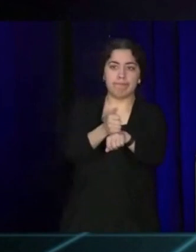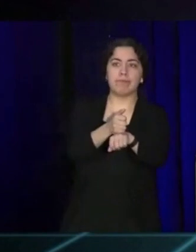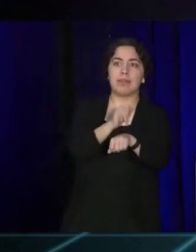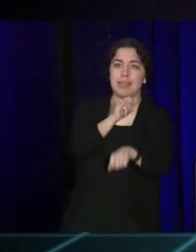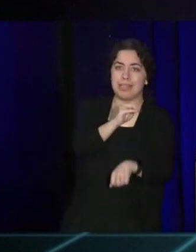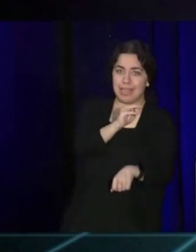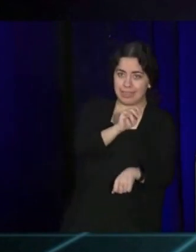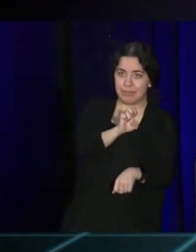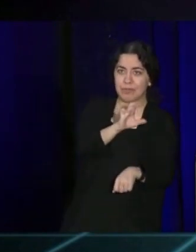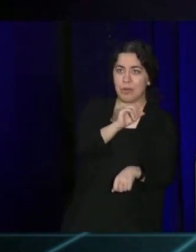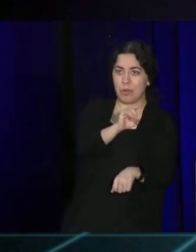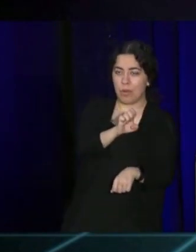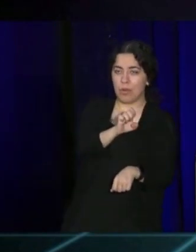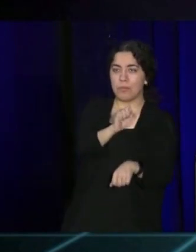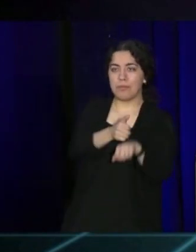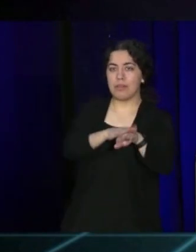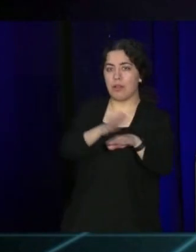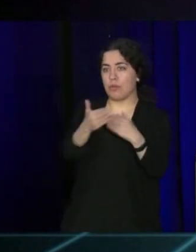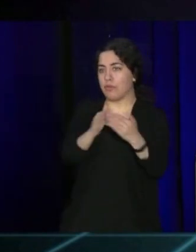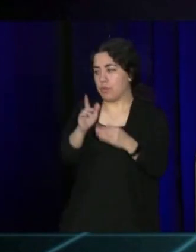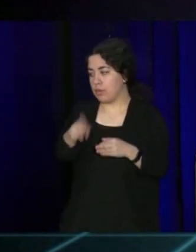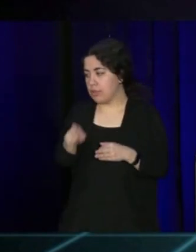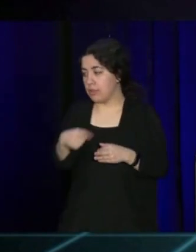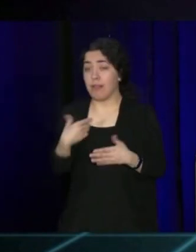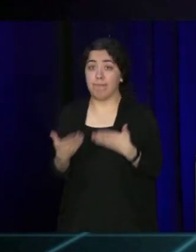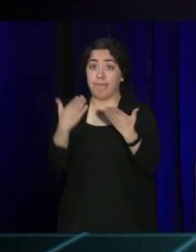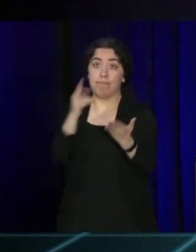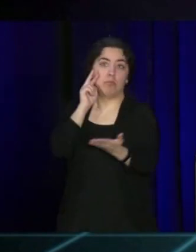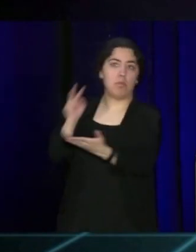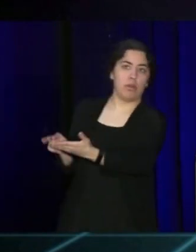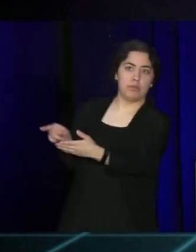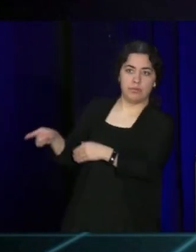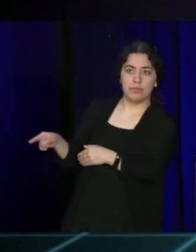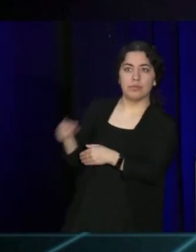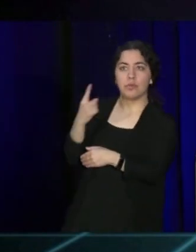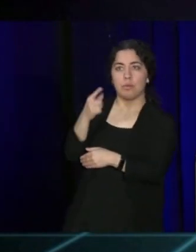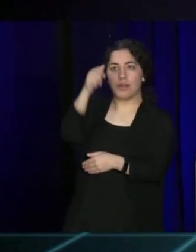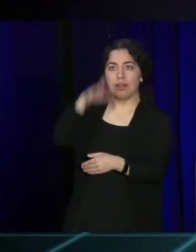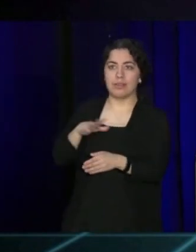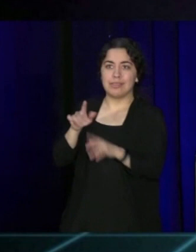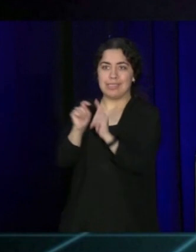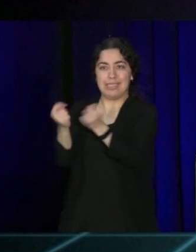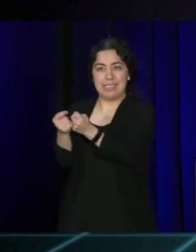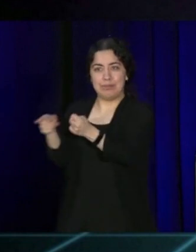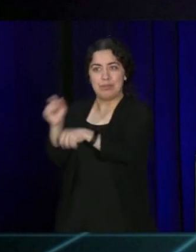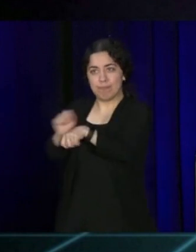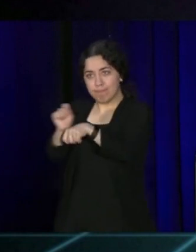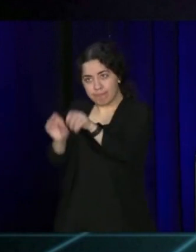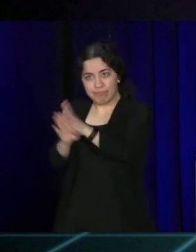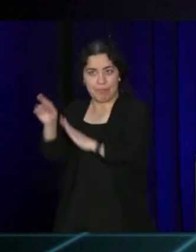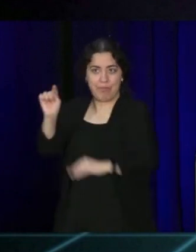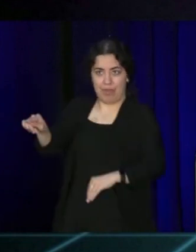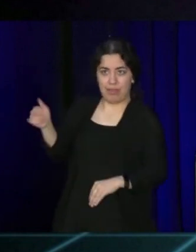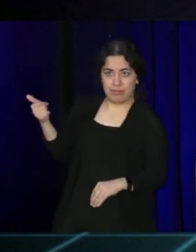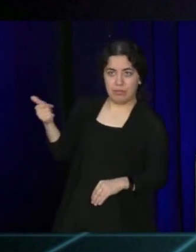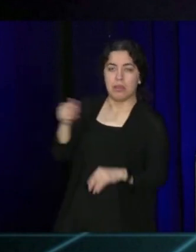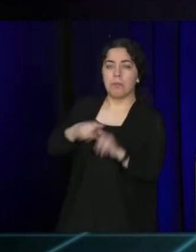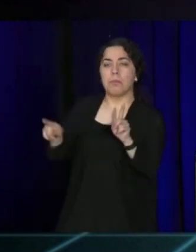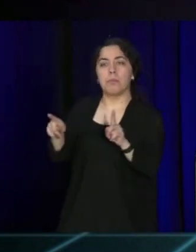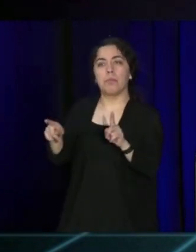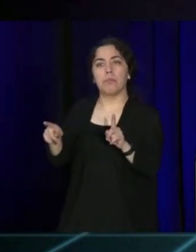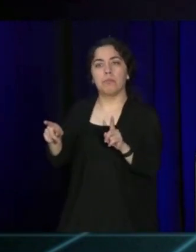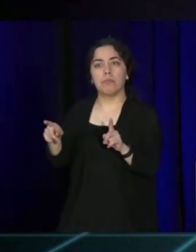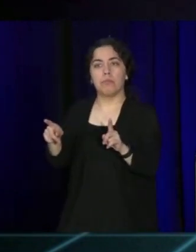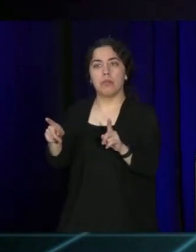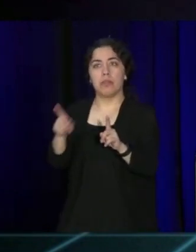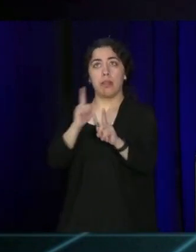to watch this amazing session by Svetan Mikov, one of the guys on the team working on that. But the benchmarkings are super,